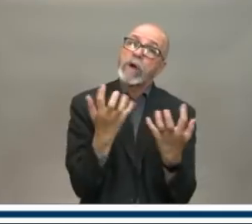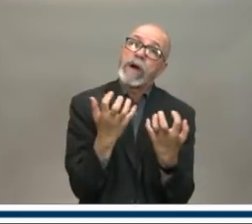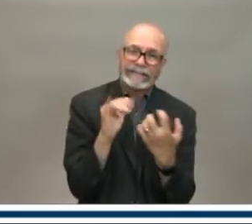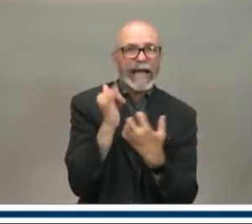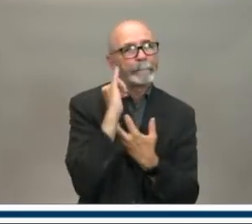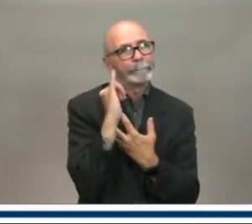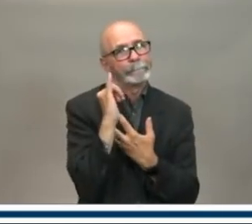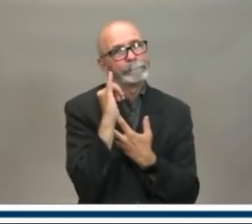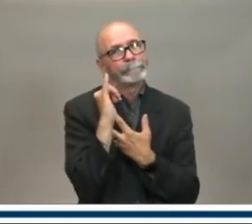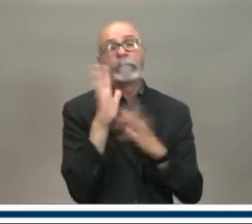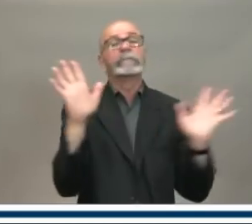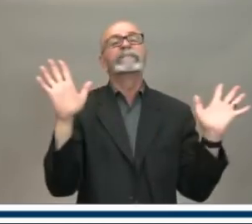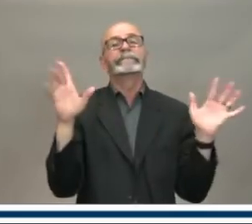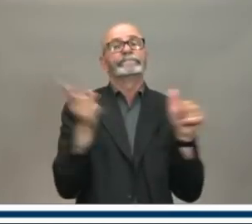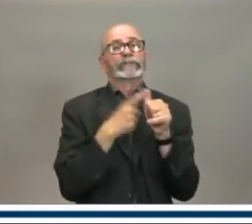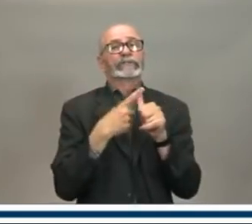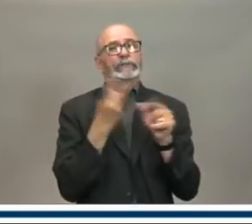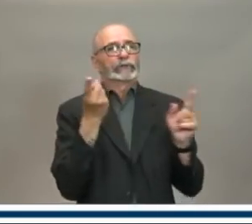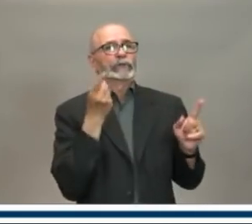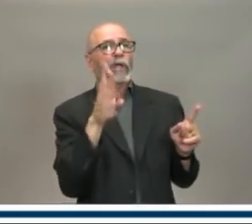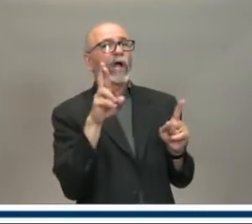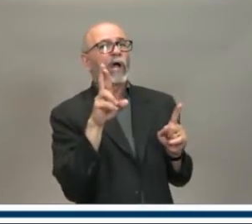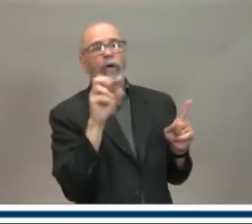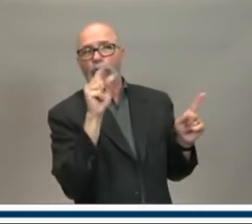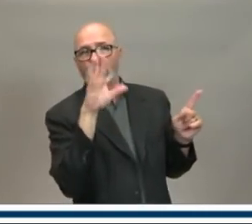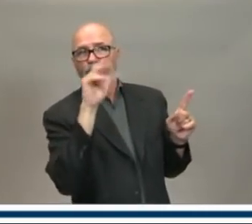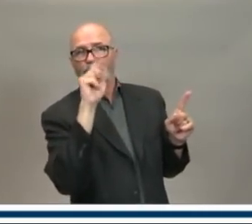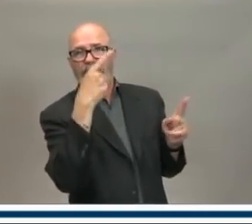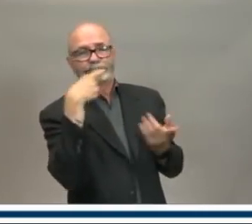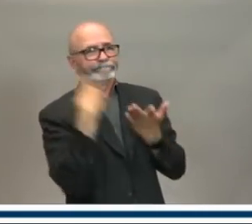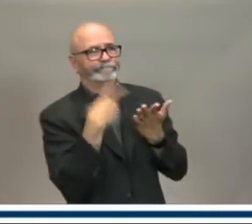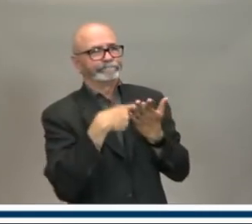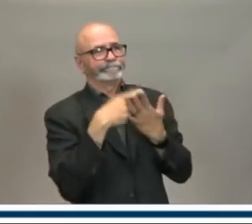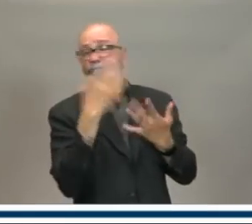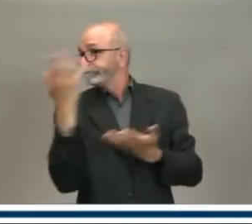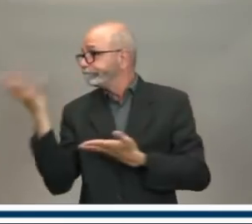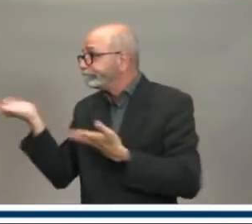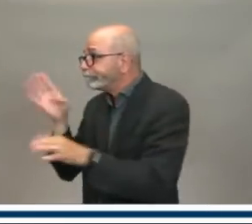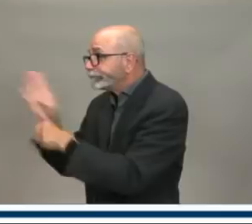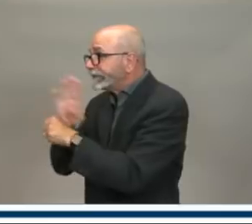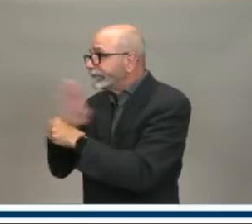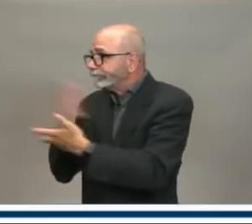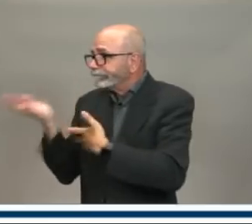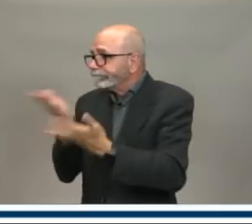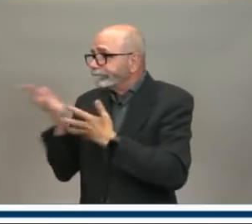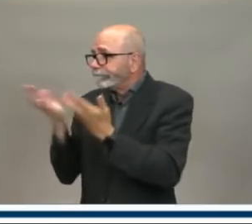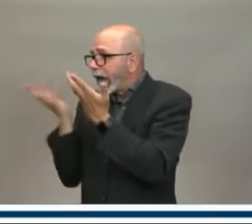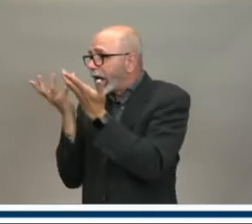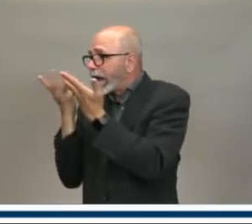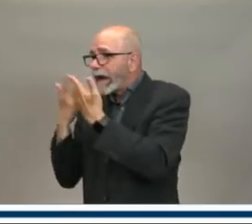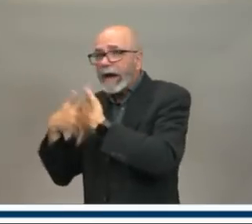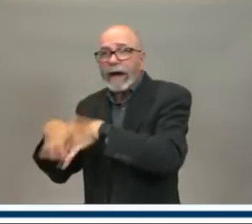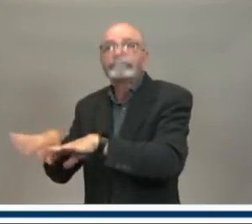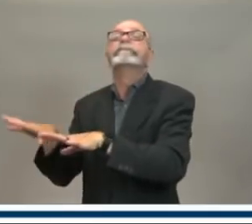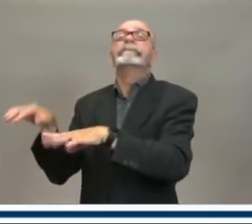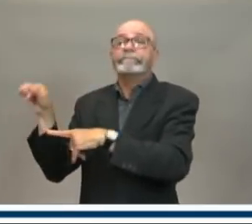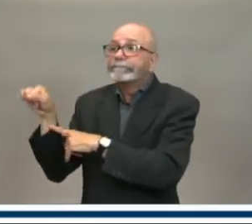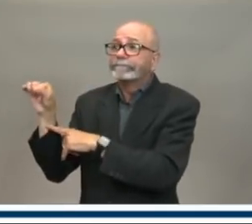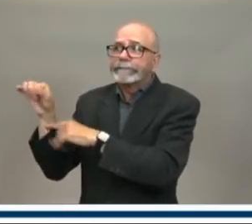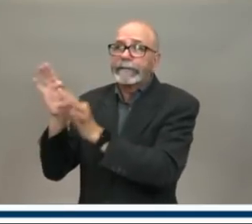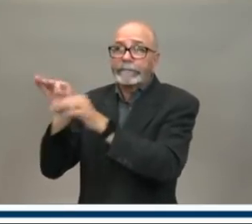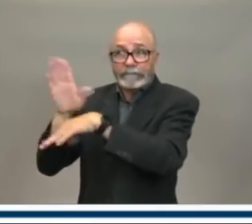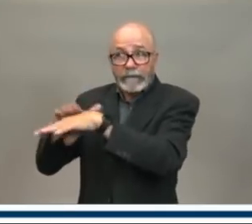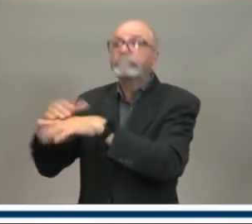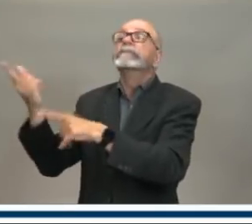to finish his consultation with businesses that were forced to close. Minister McClelland and his team are following up to make sure